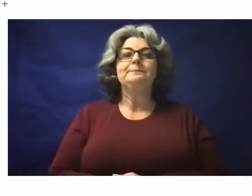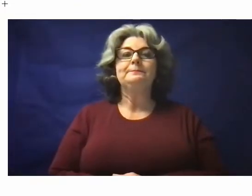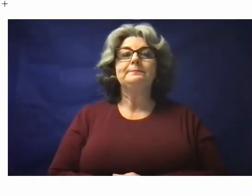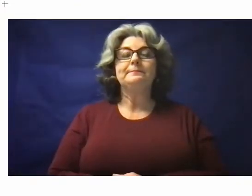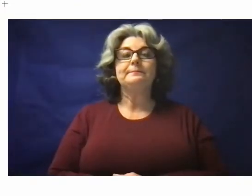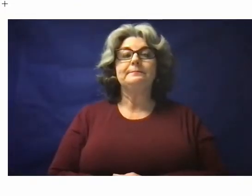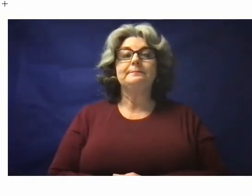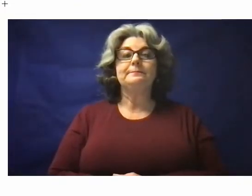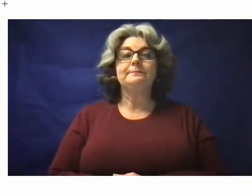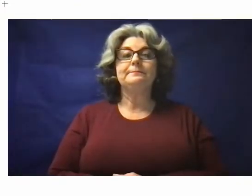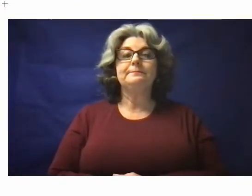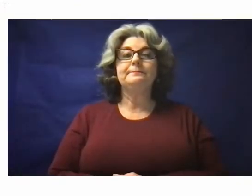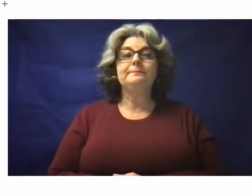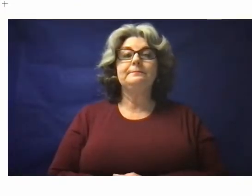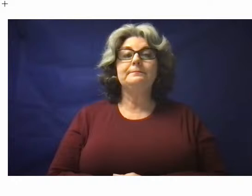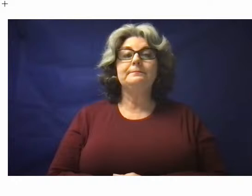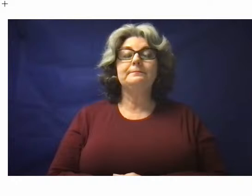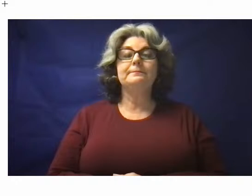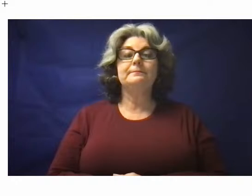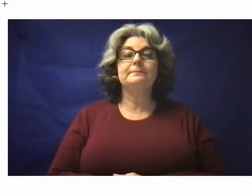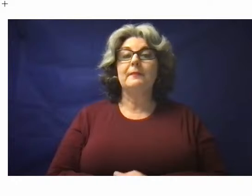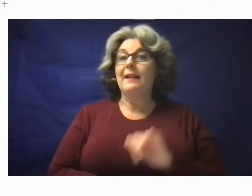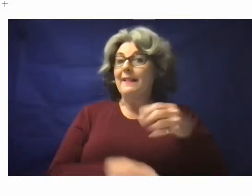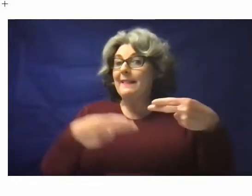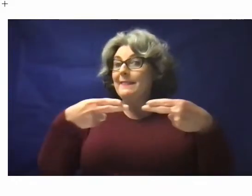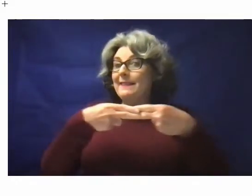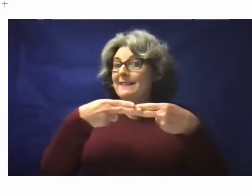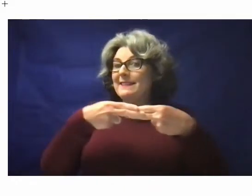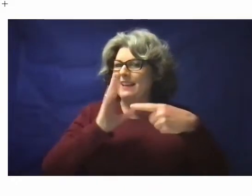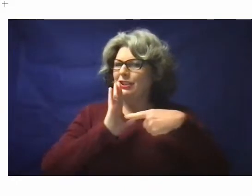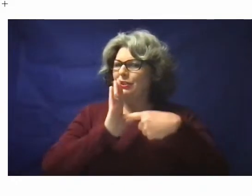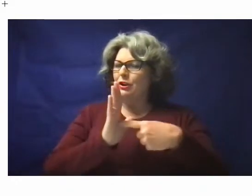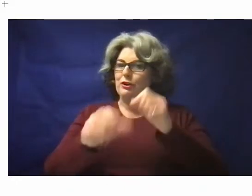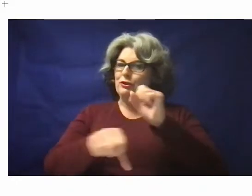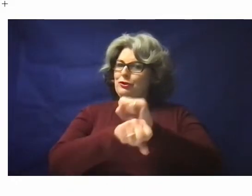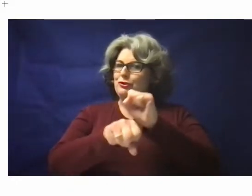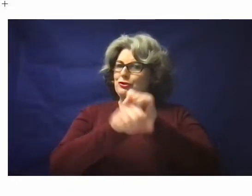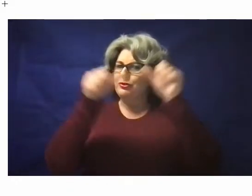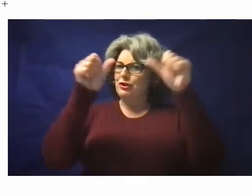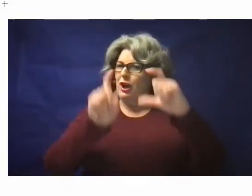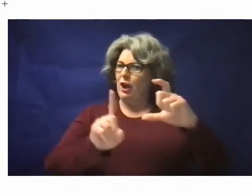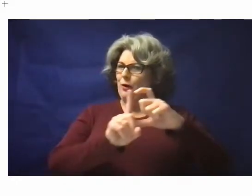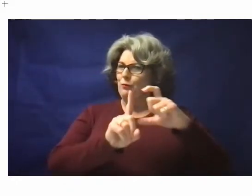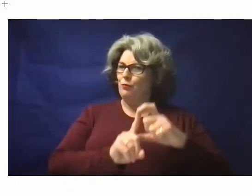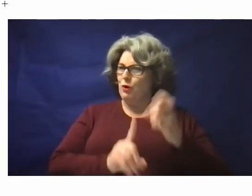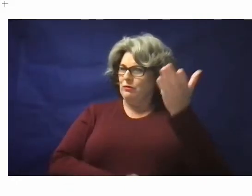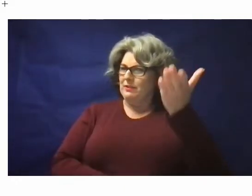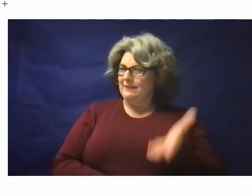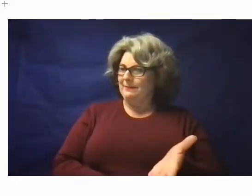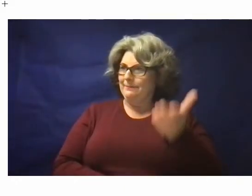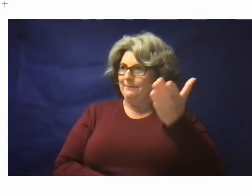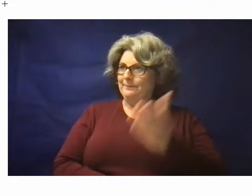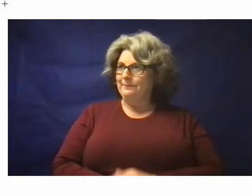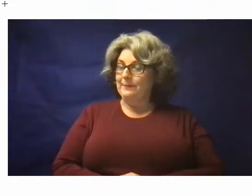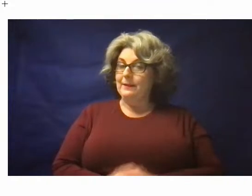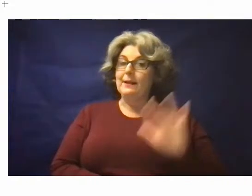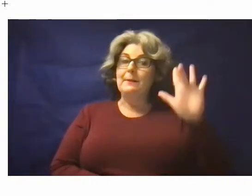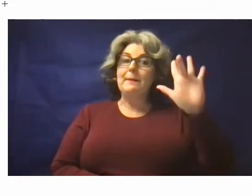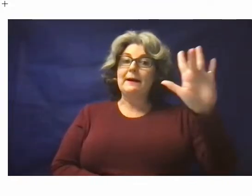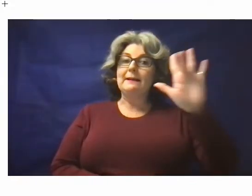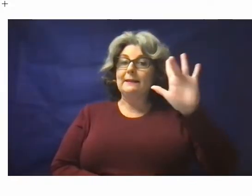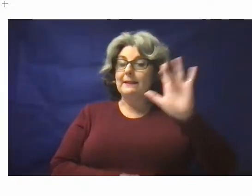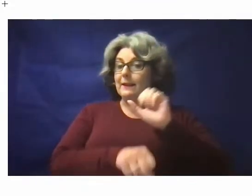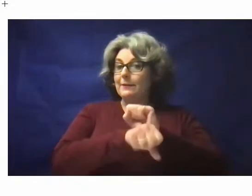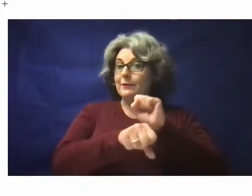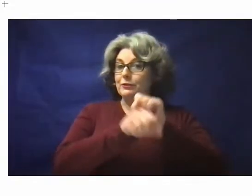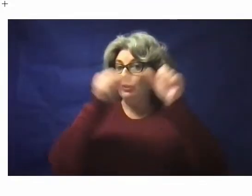Now, on this slide, we have some job poster terminology. So by clicking on the job